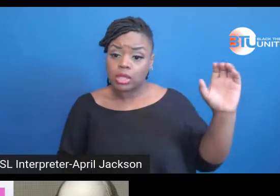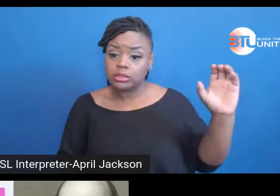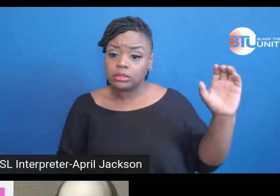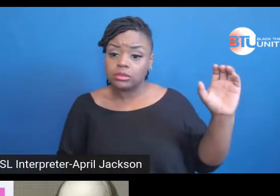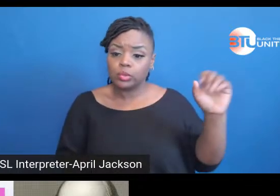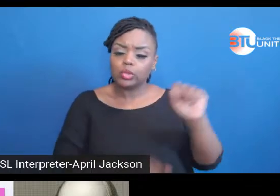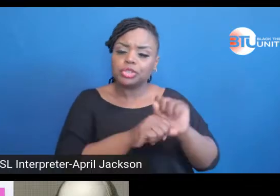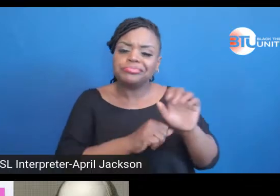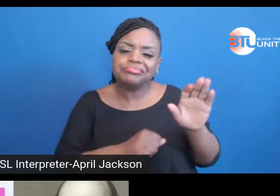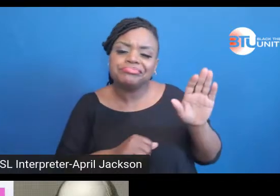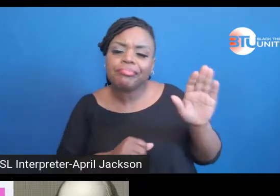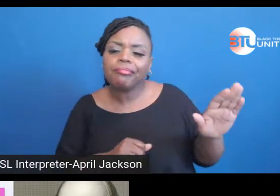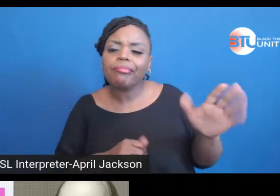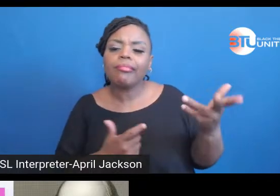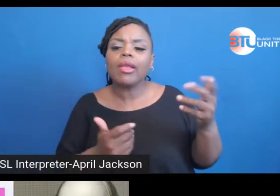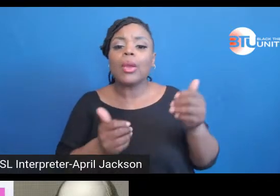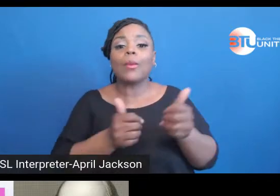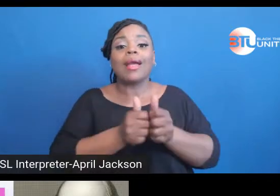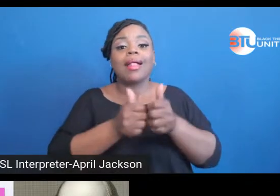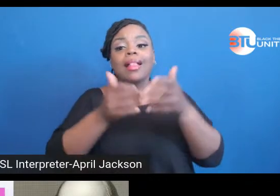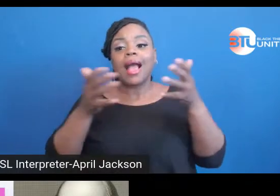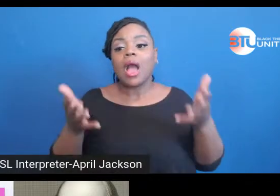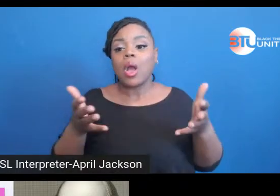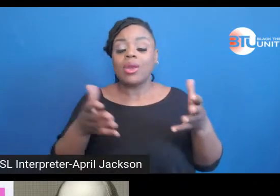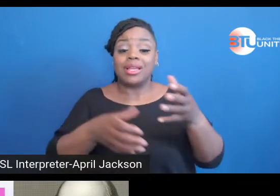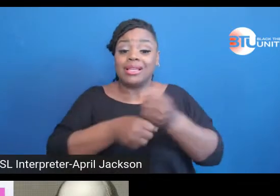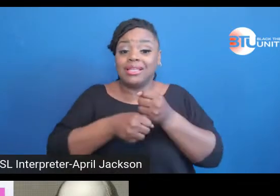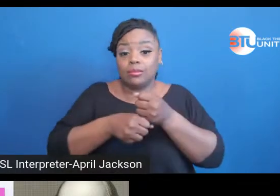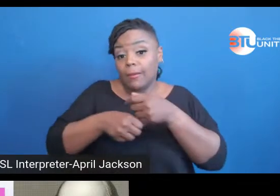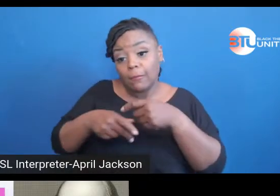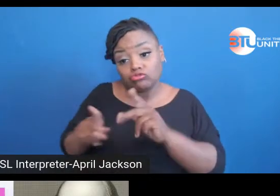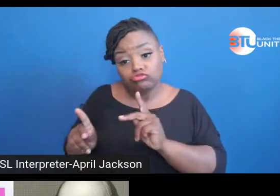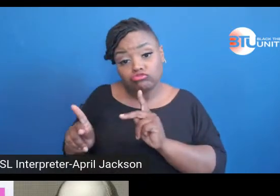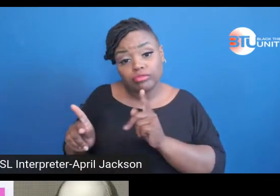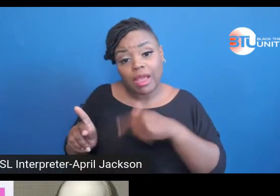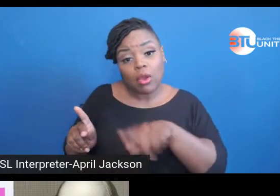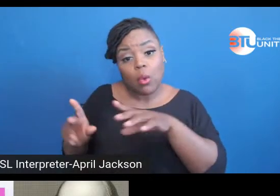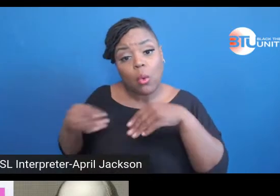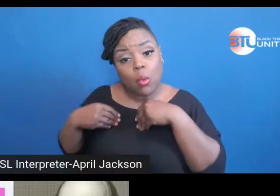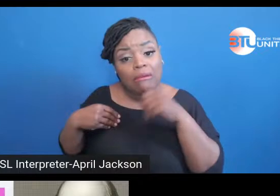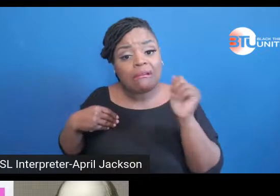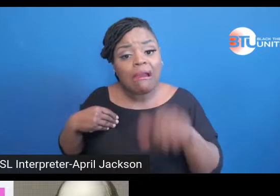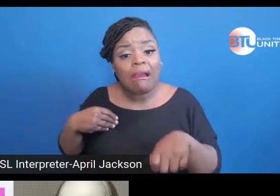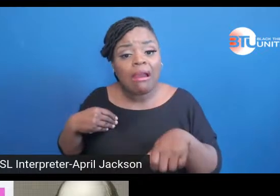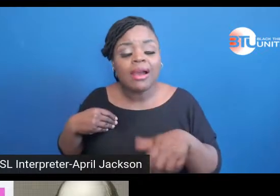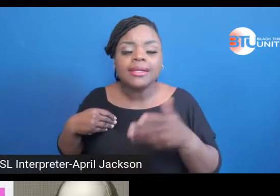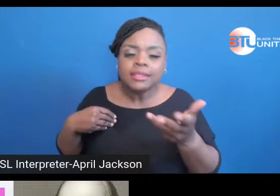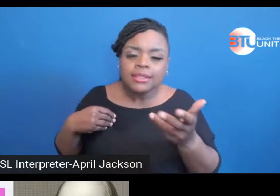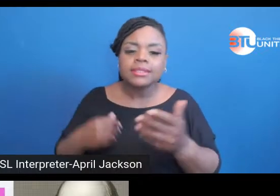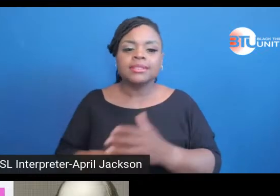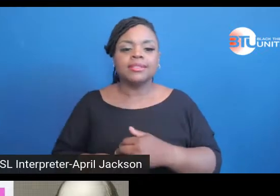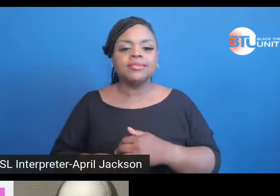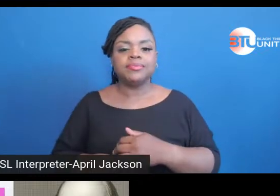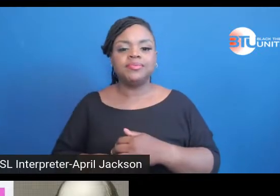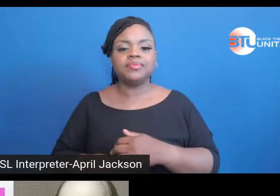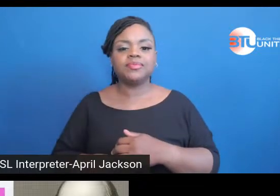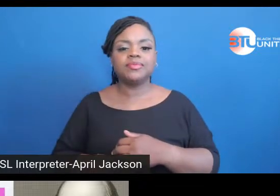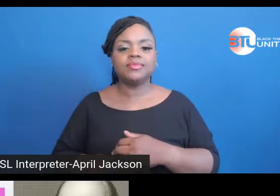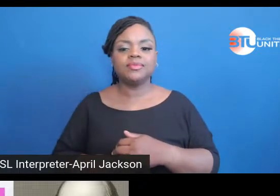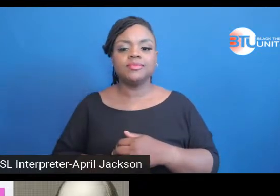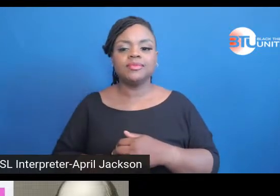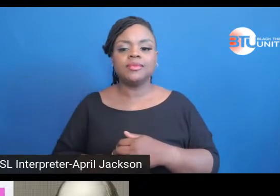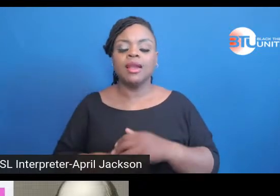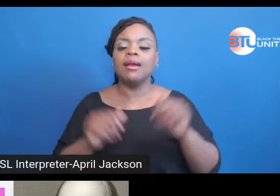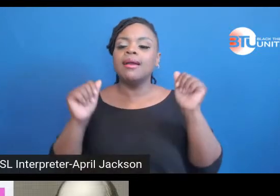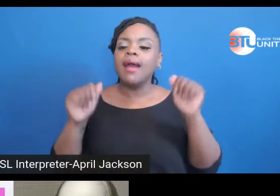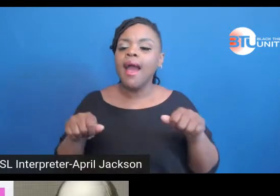without having to get the permission of the owner. This is again a little bit, it can affect producers